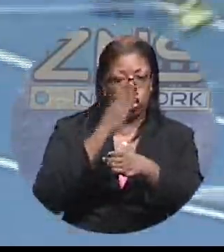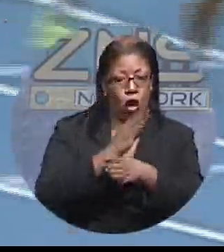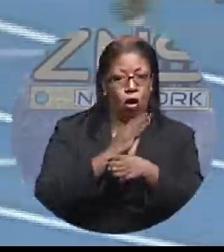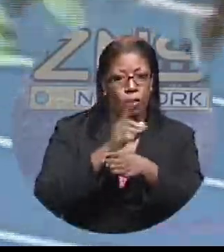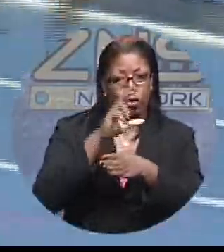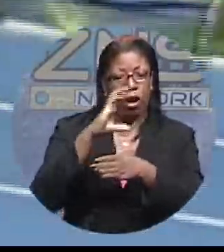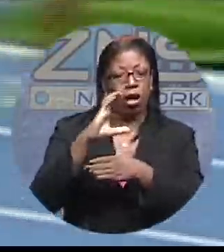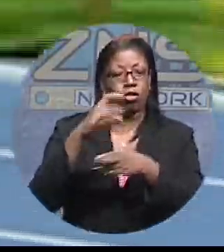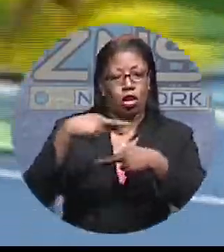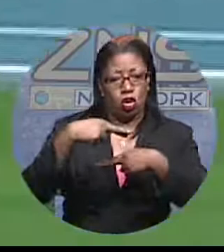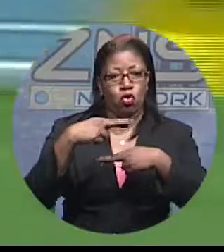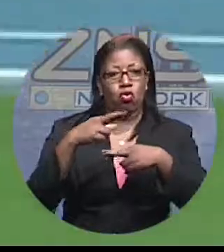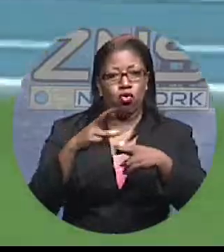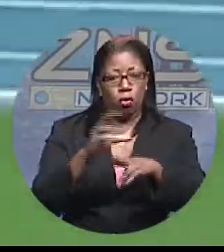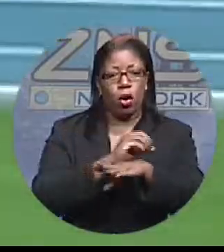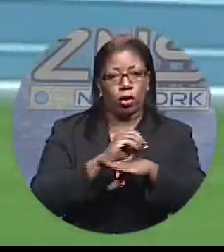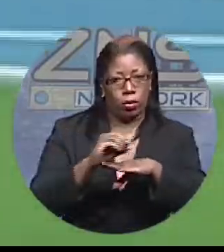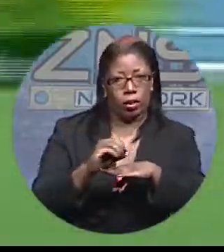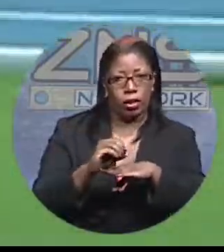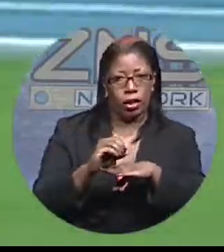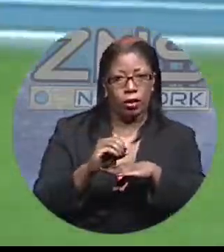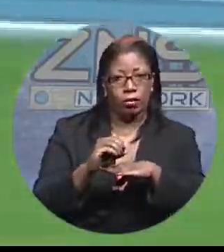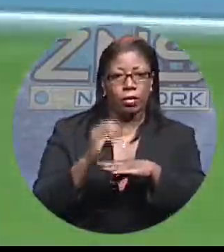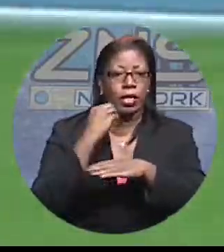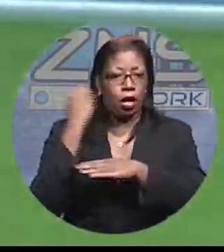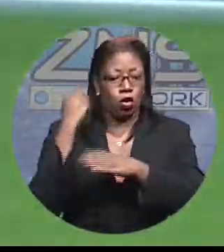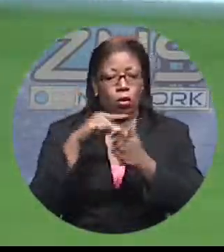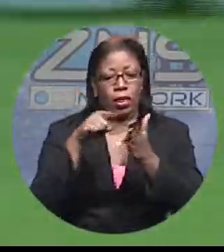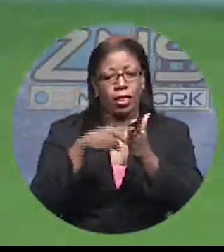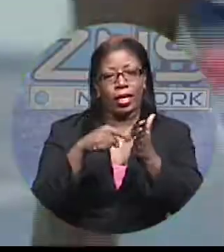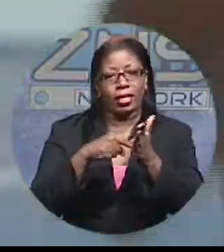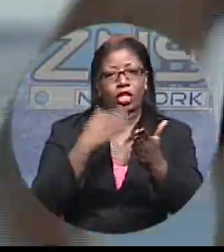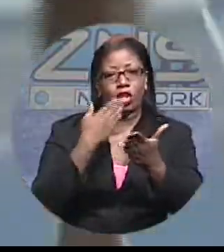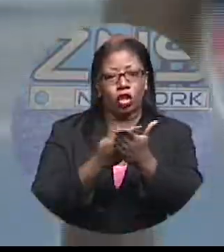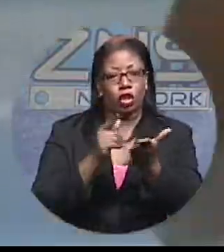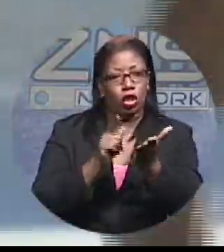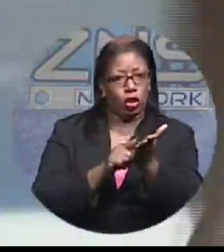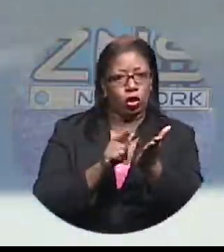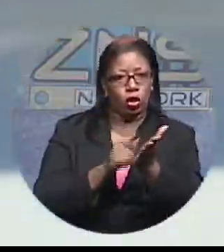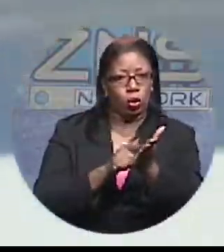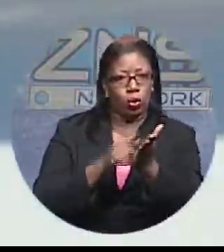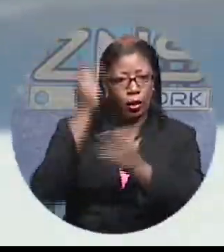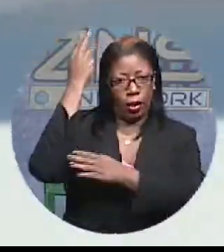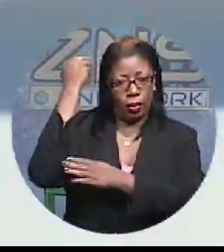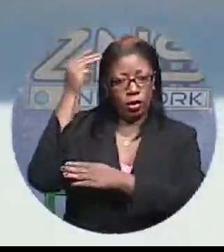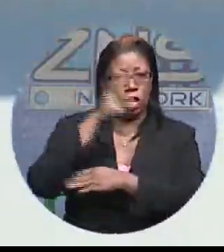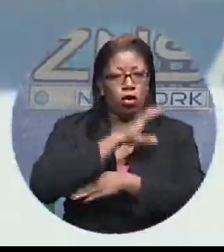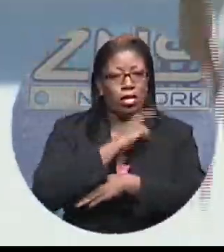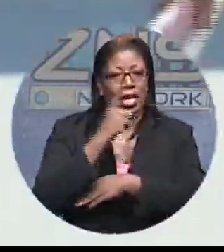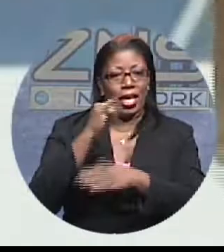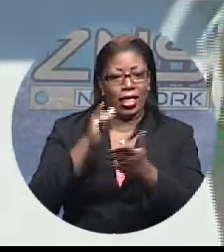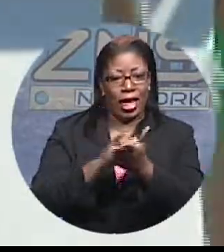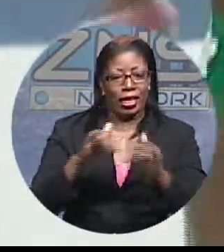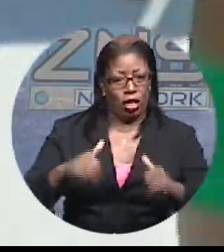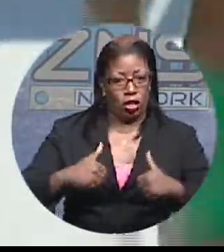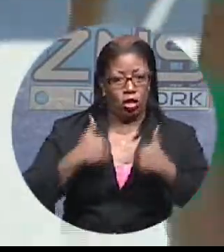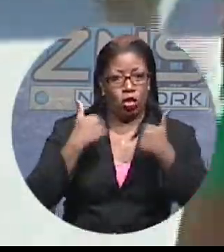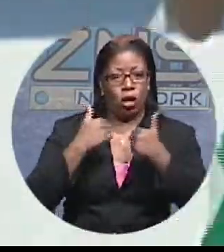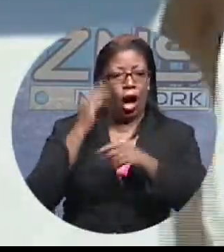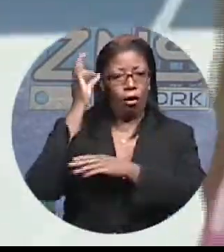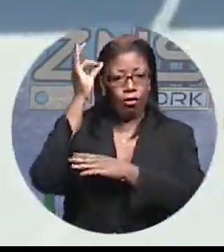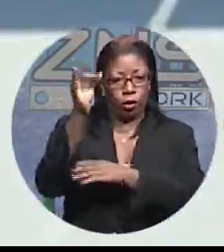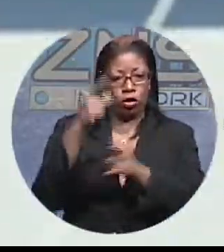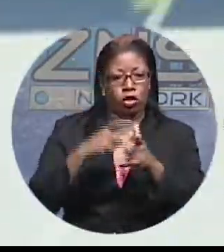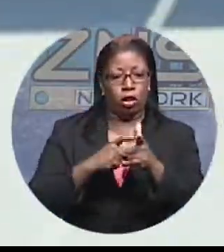array of global advertising. And while this is very good news, Prime Minister Perry Christie is hoping that the youth, our future track and field